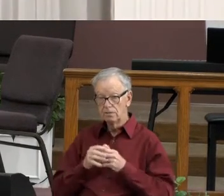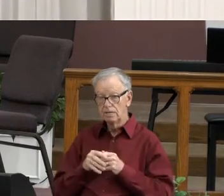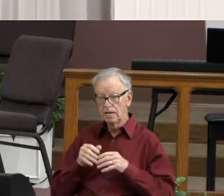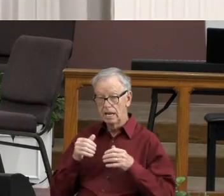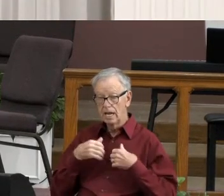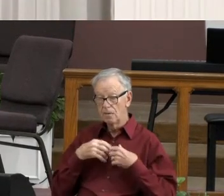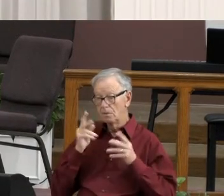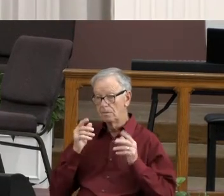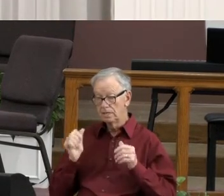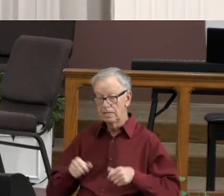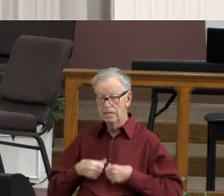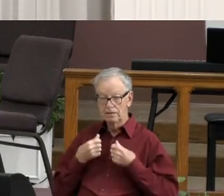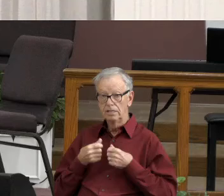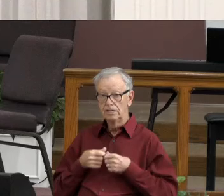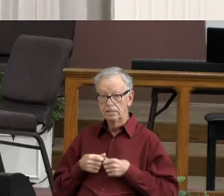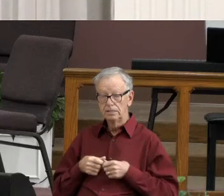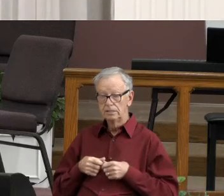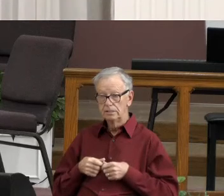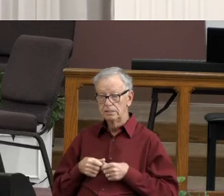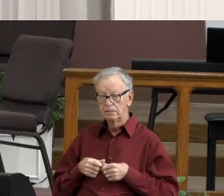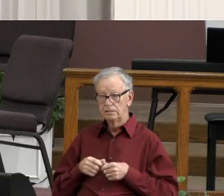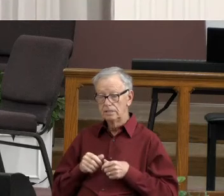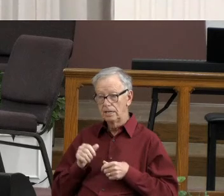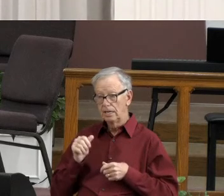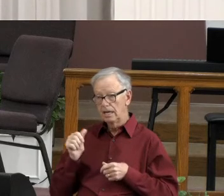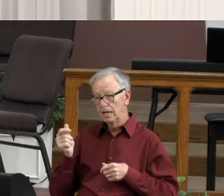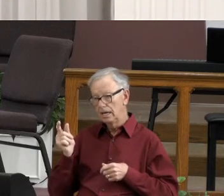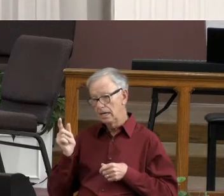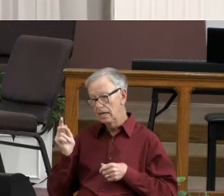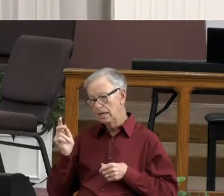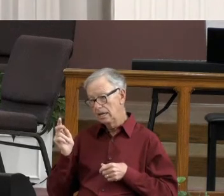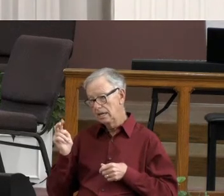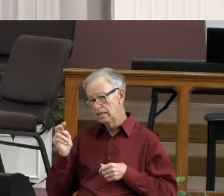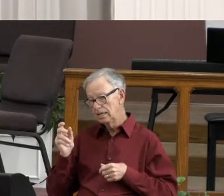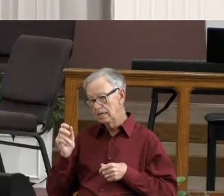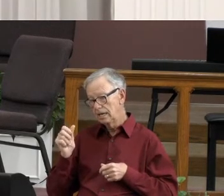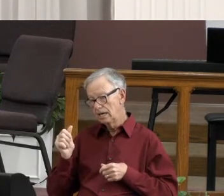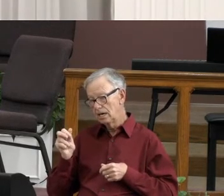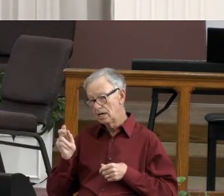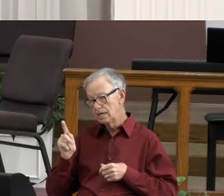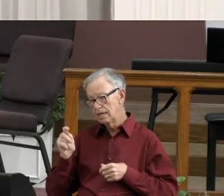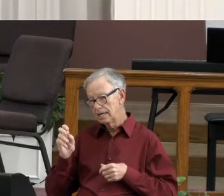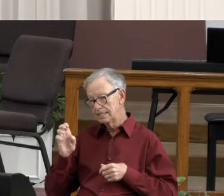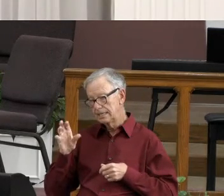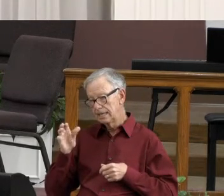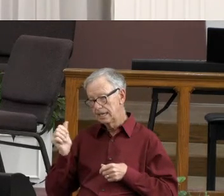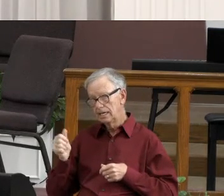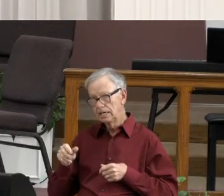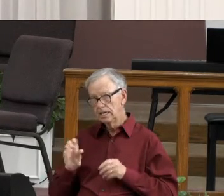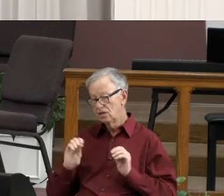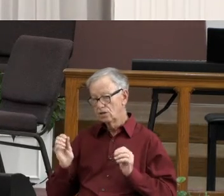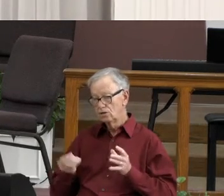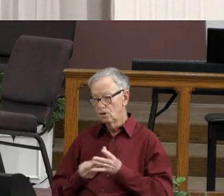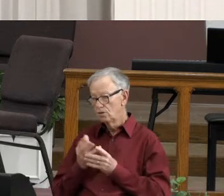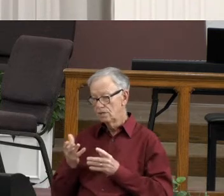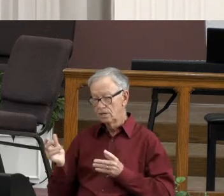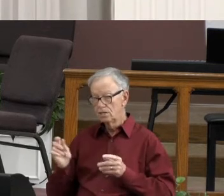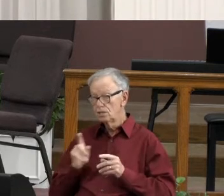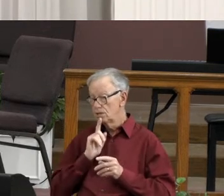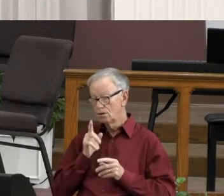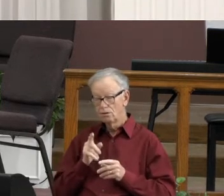we've got people living on Antarctica. Not a lot, but you know, nothing grows down there, so